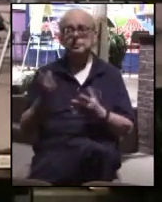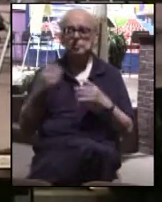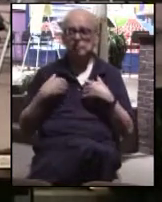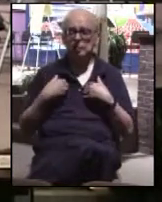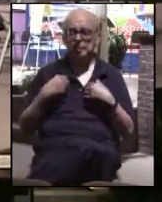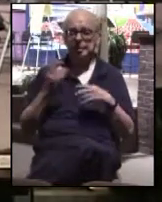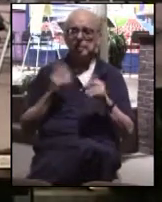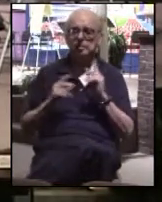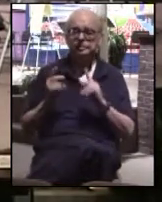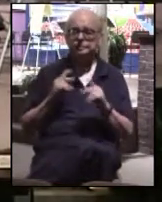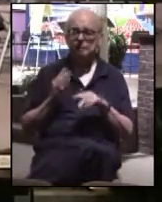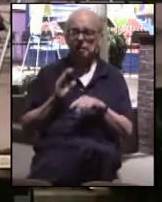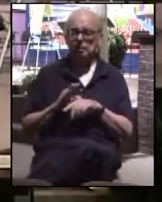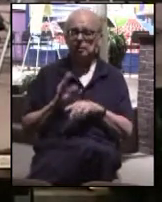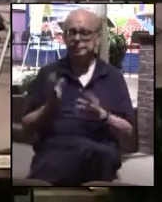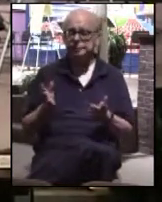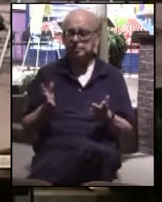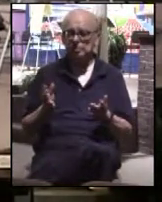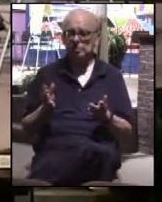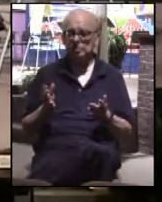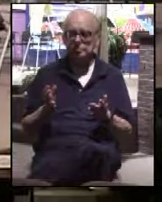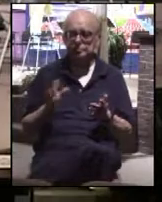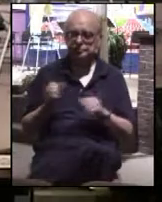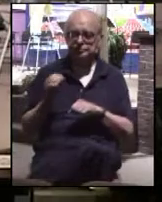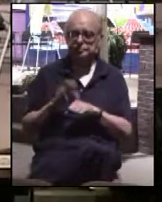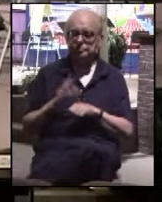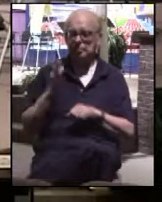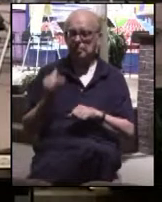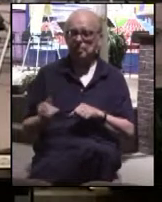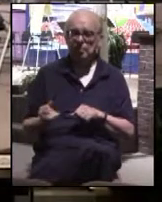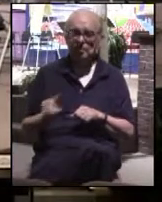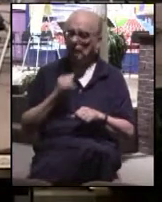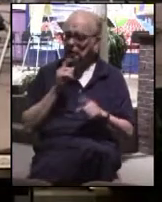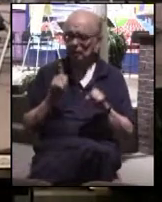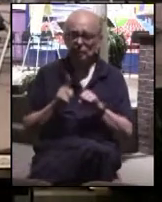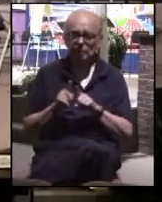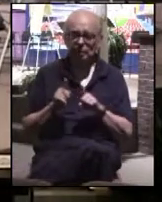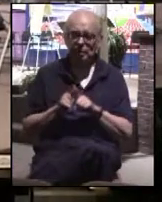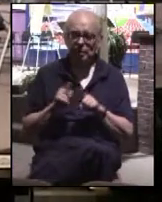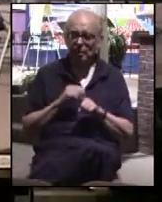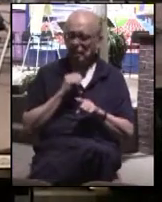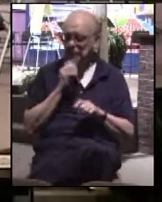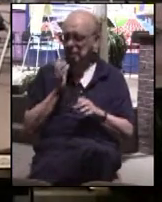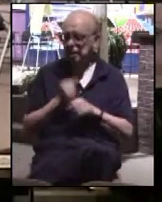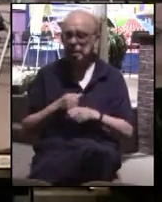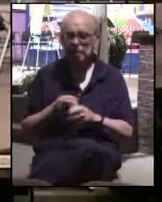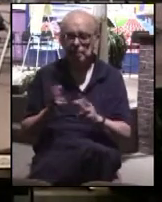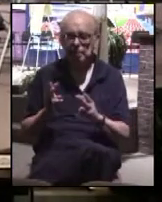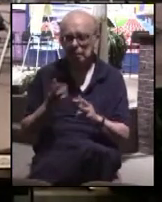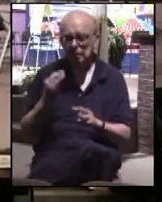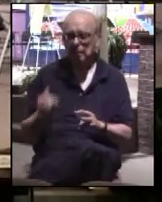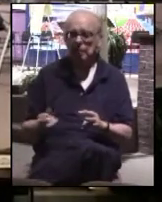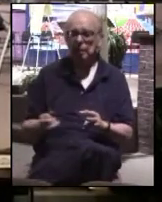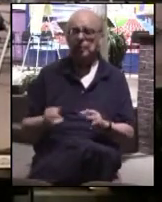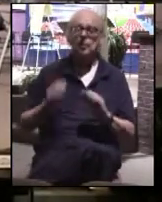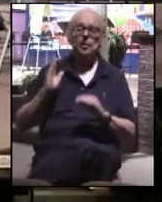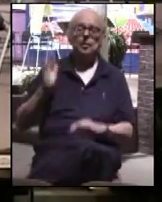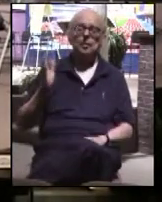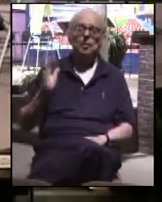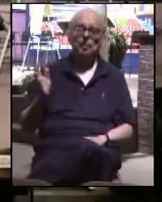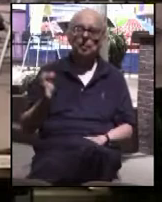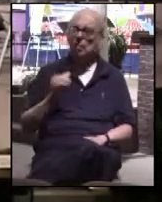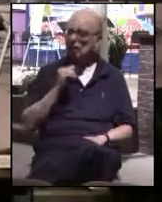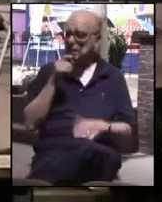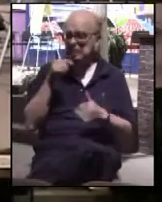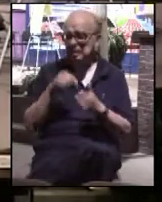a church or too often people leave a church because of disagreement not getting their way or because the sermons are no longer